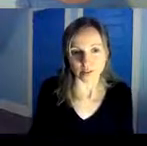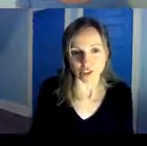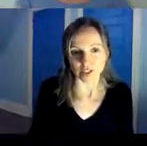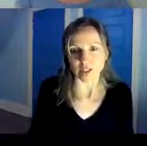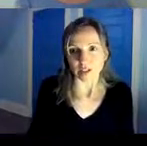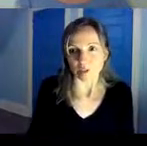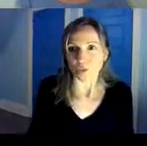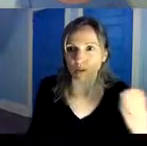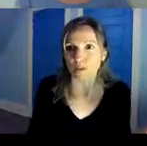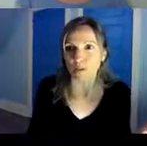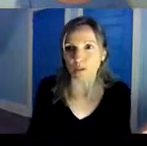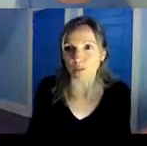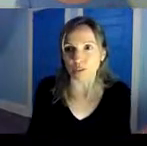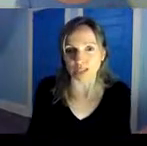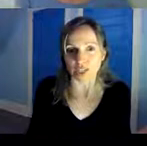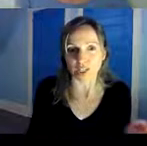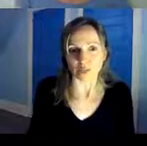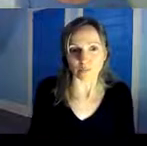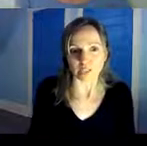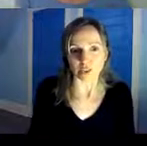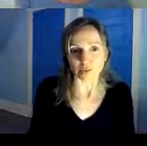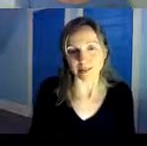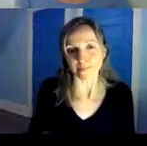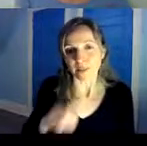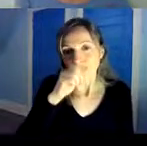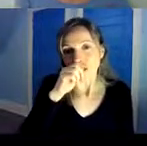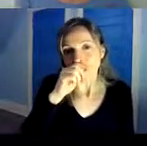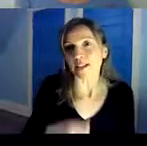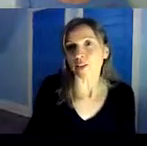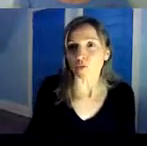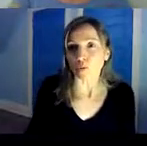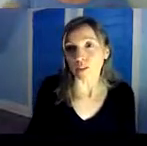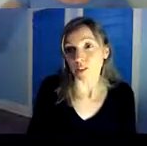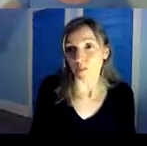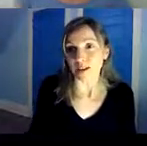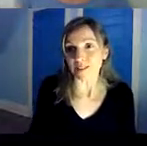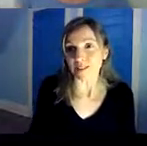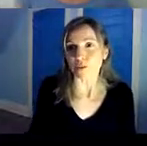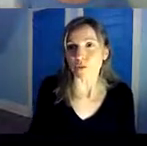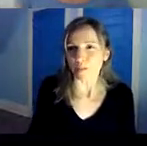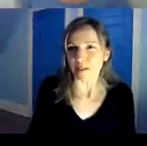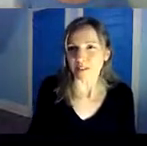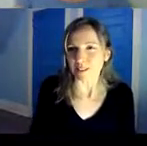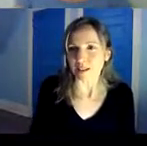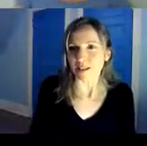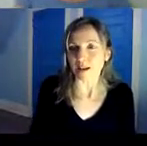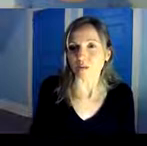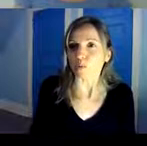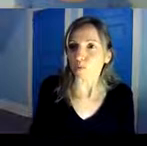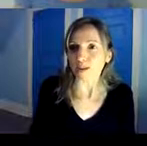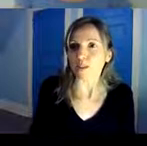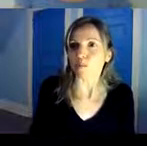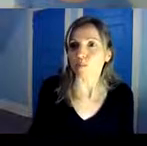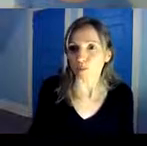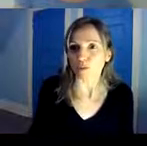focus on prevention, which is really focused on education, we need to do that. And then controlling the spread, so stopping seeds and